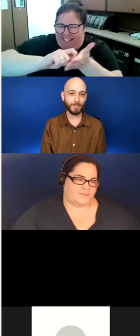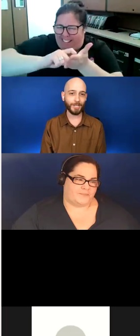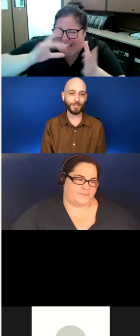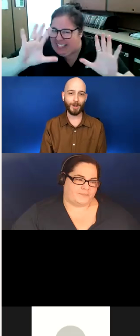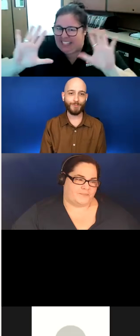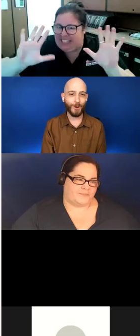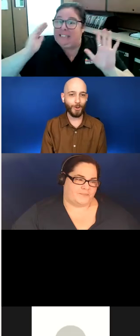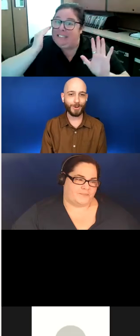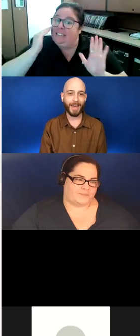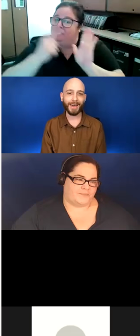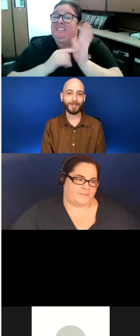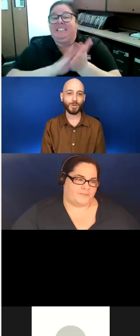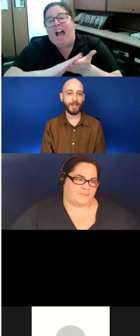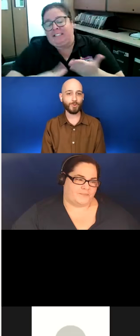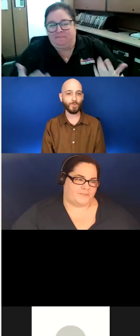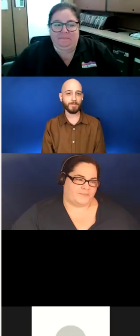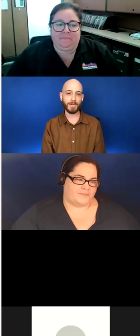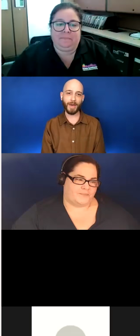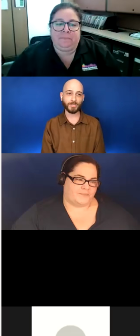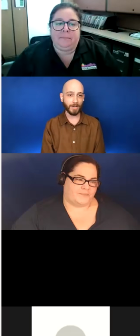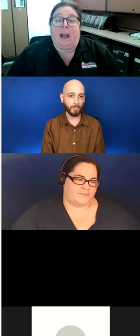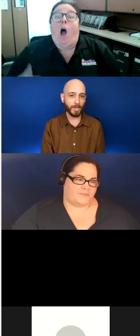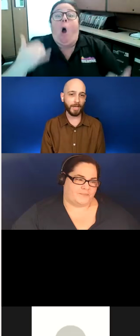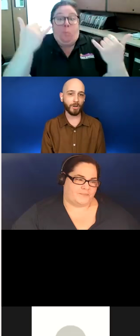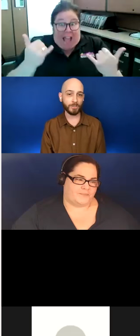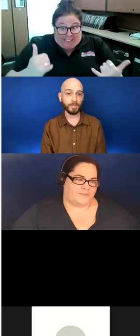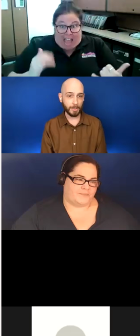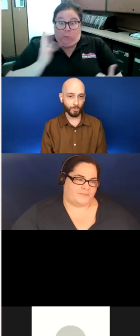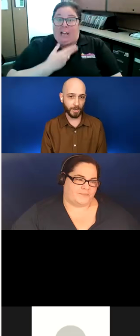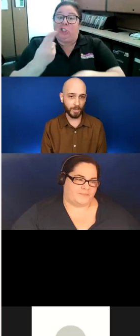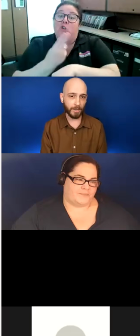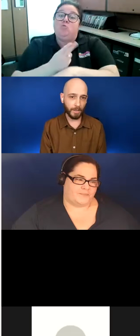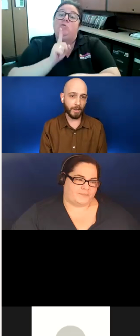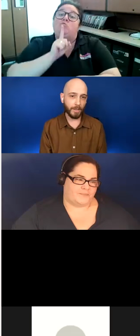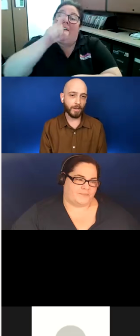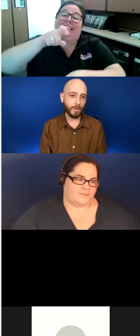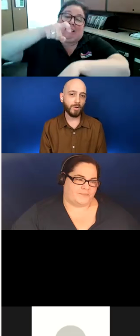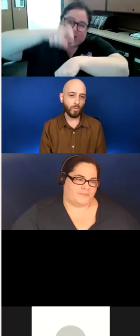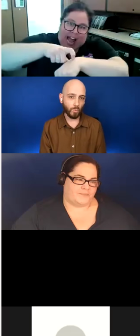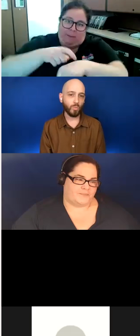want people to be touching my phone, and with everyone being masked up, it's hard to lip read.